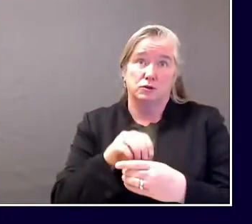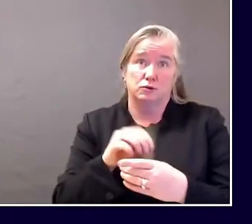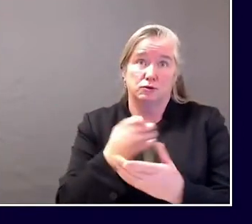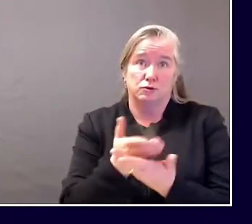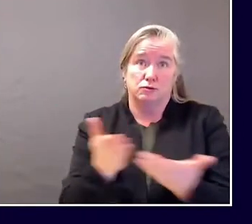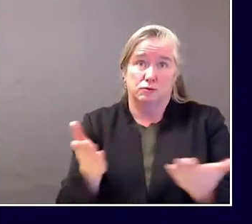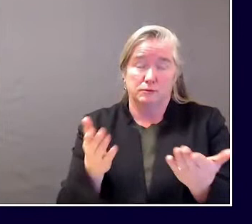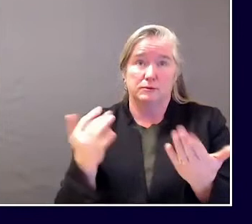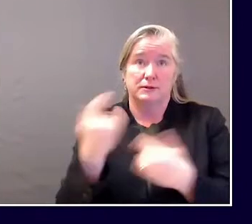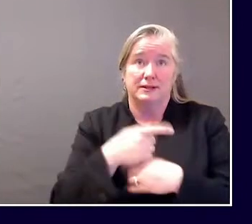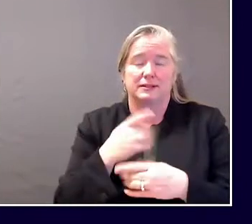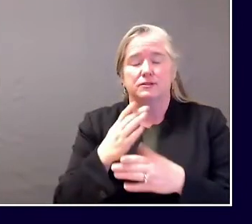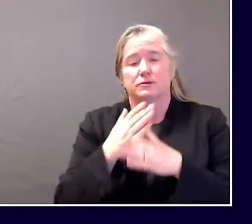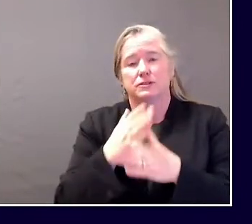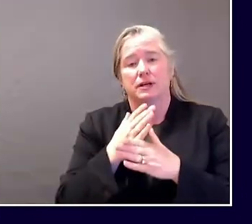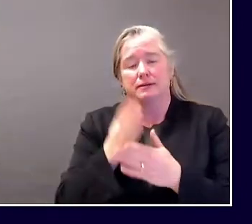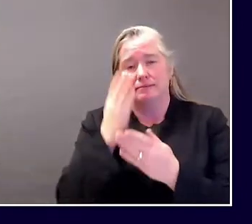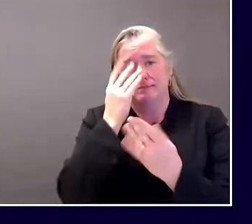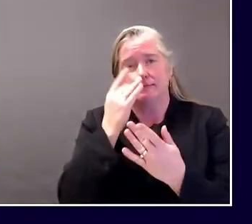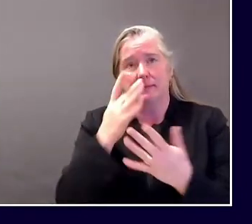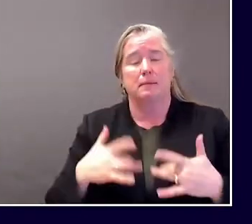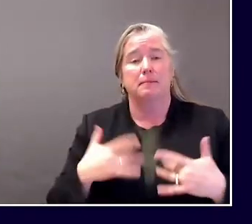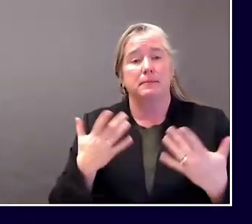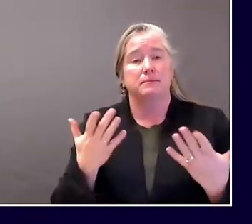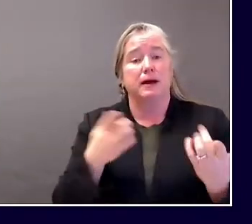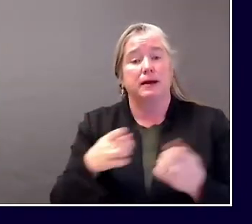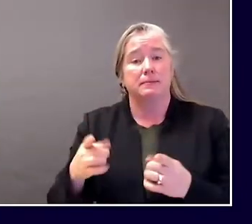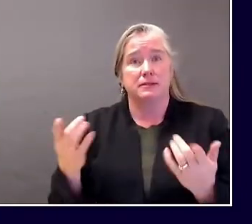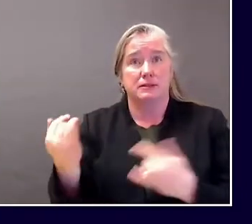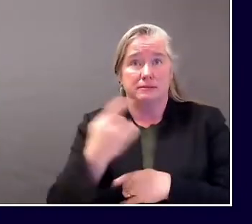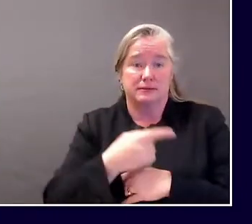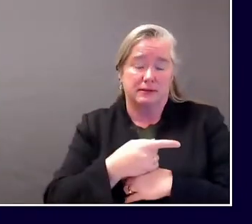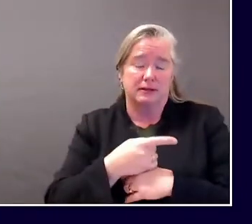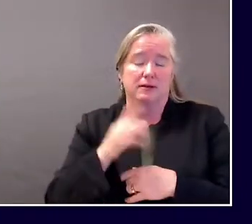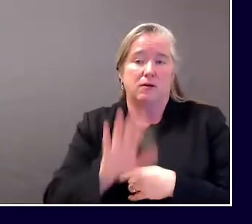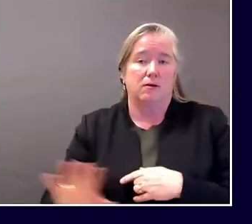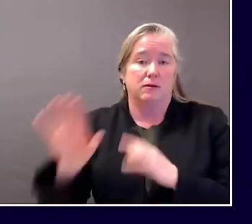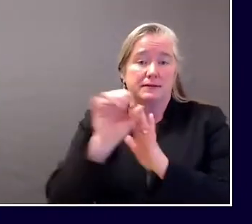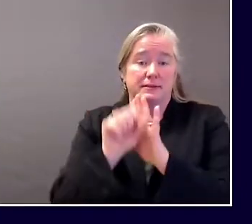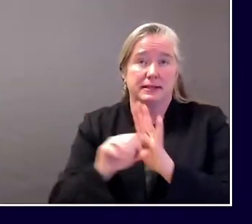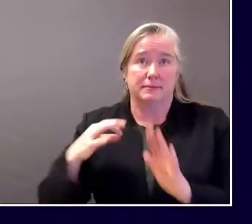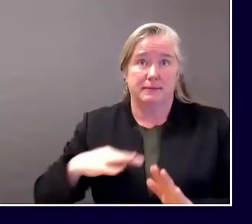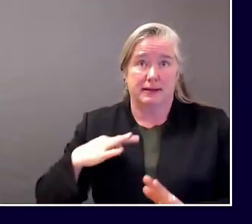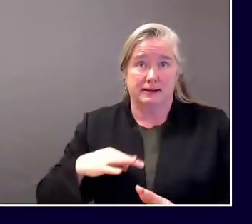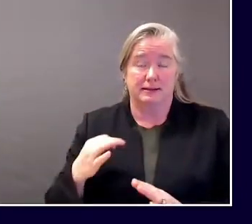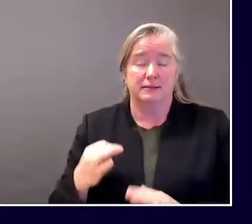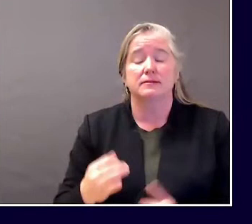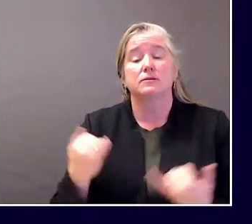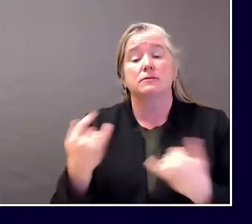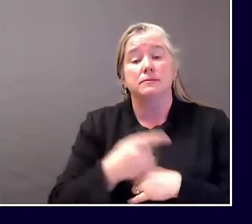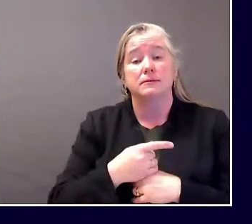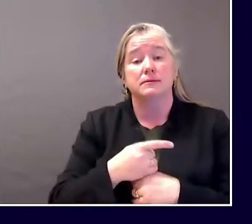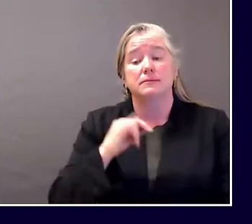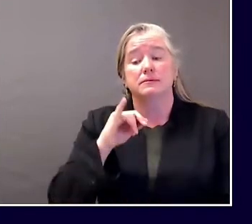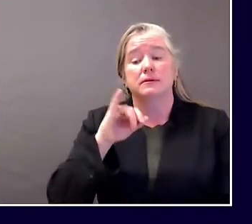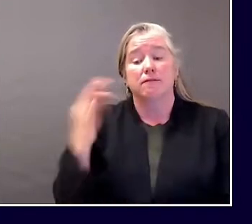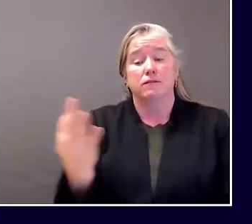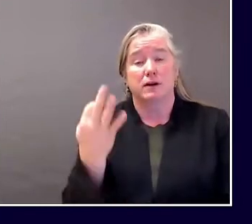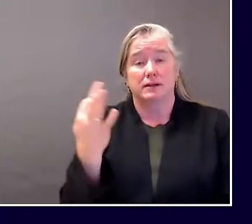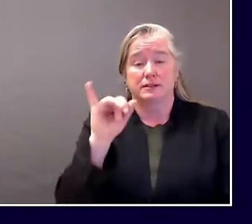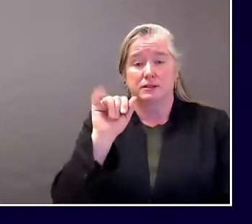today to provide you an update on where we are with COVID-19 across the state of Maine for today,